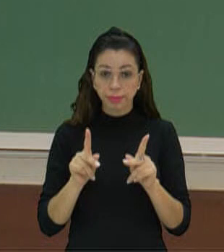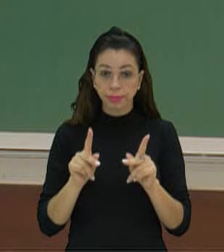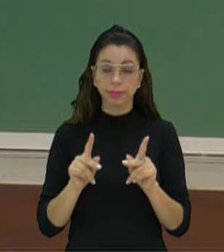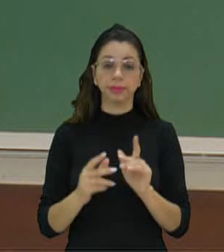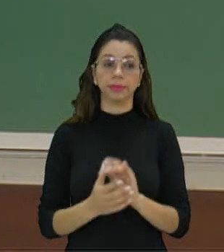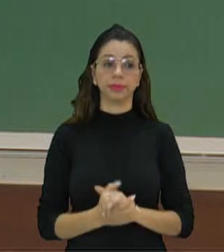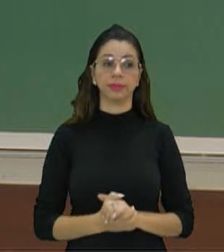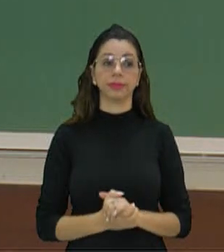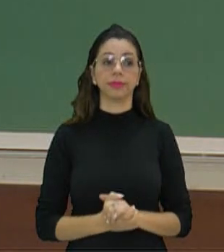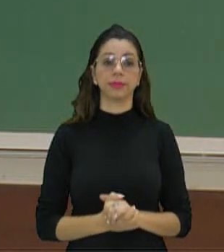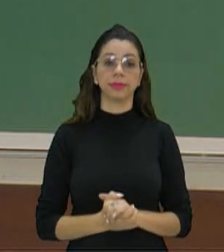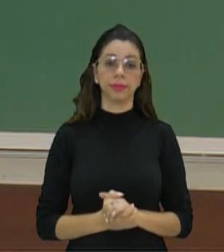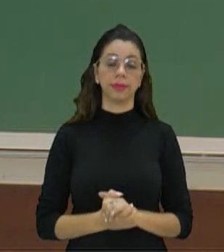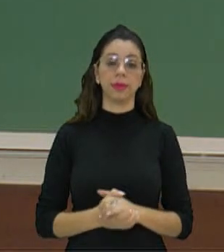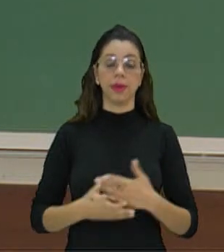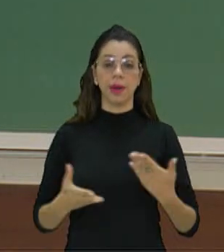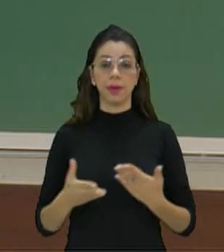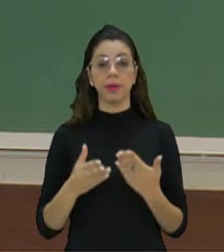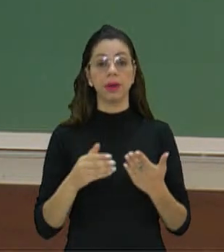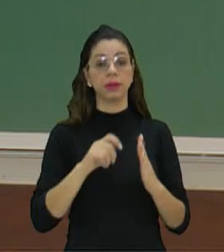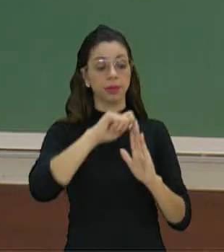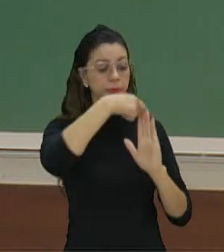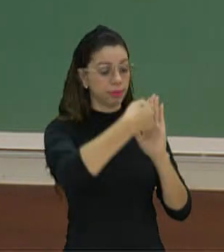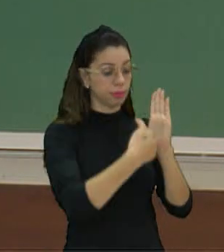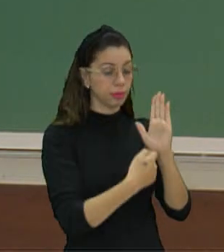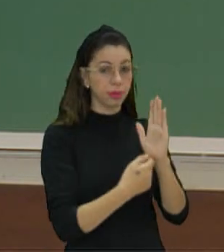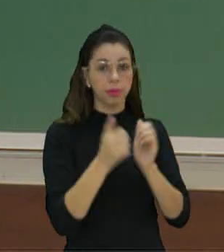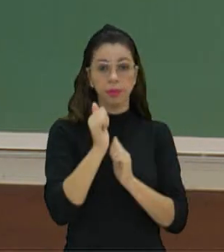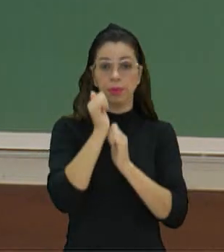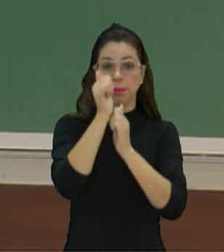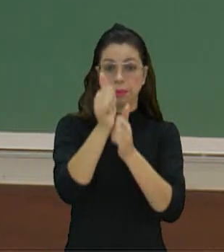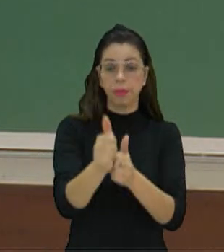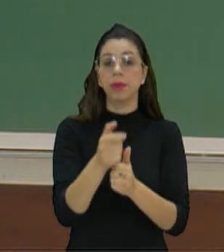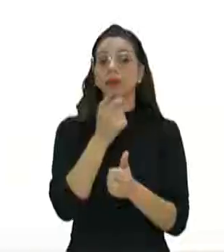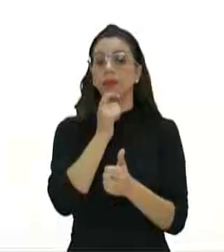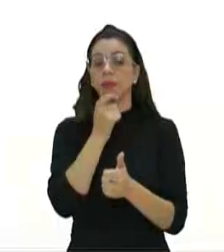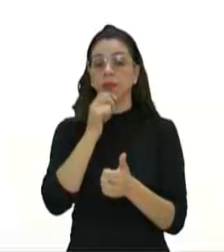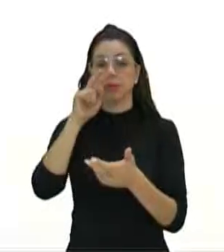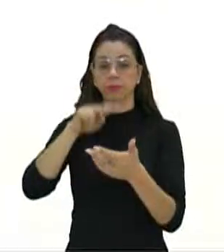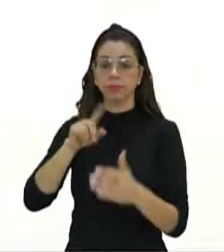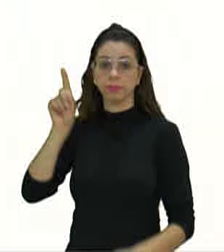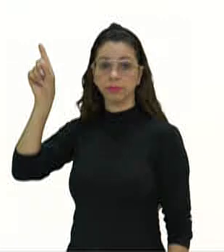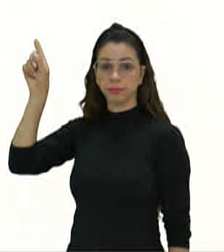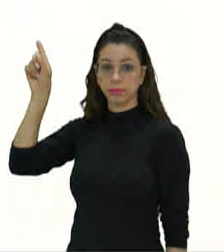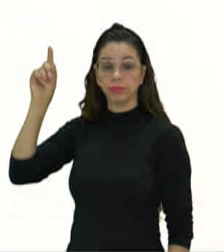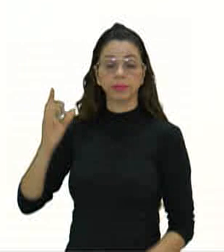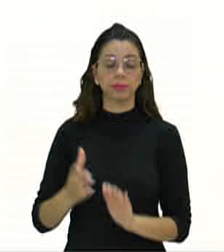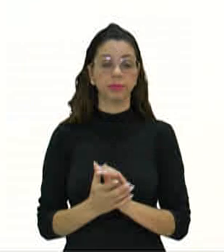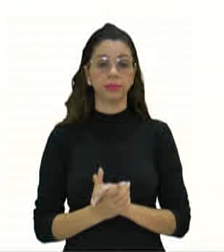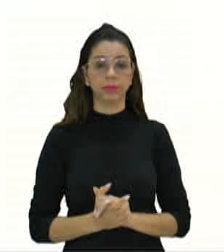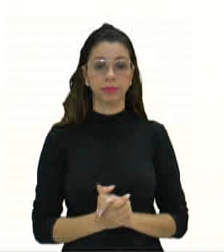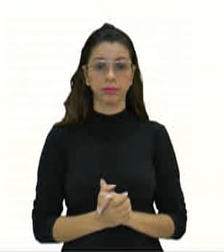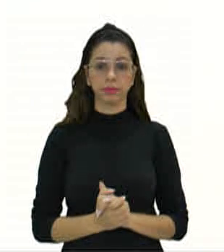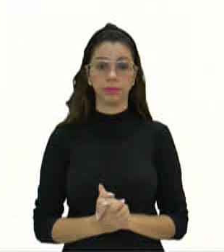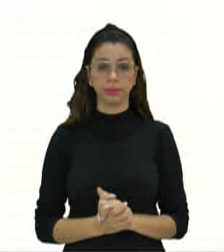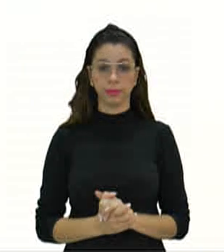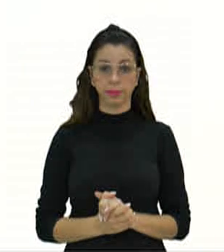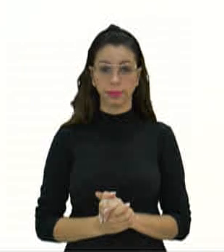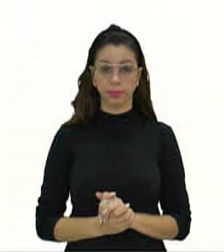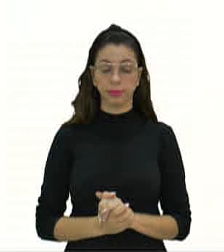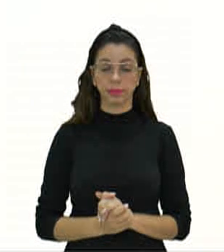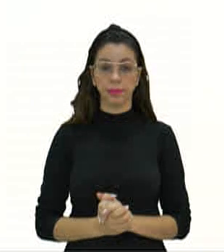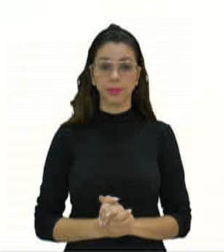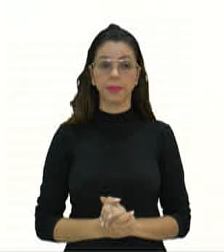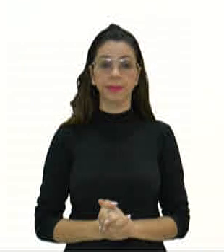Beleza. Temos o nosso texto aqui agora. Acompanhe a leitura comigo. Bora lá. Why is studying important?